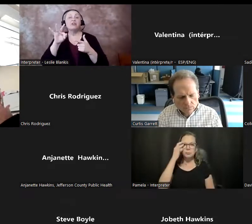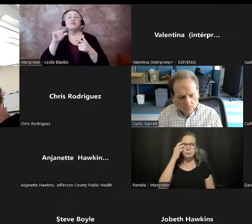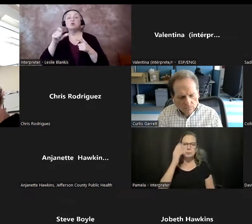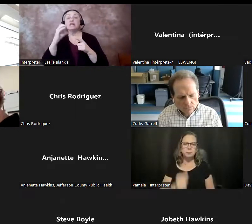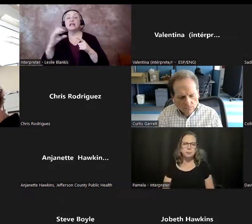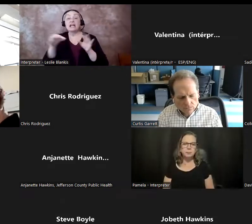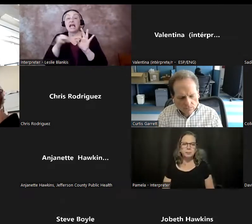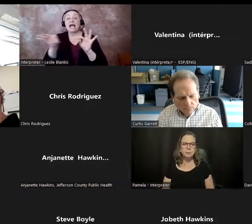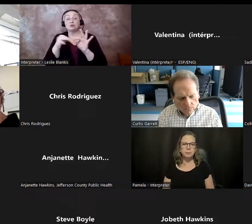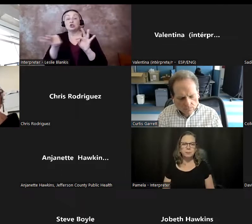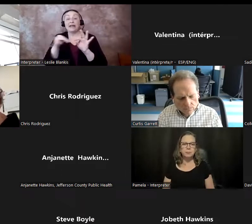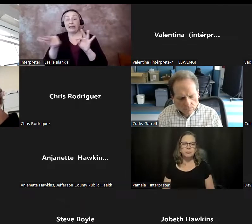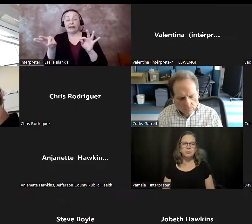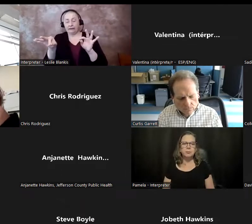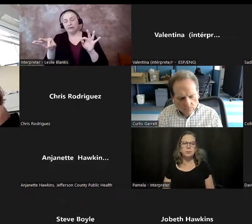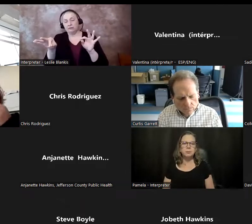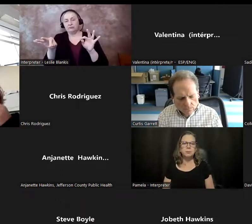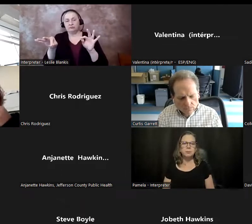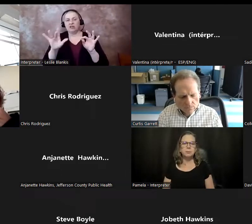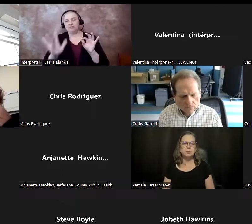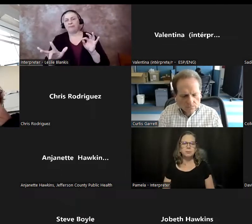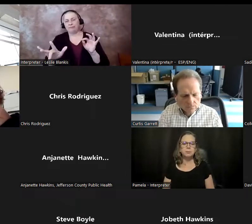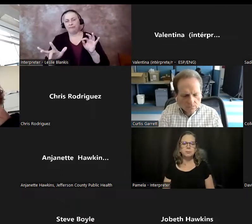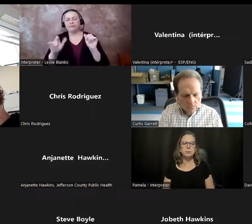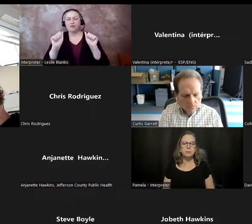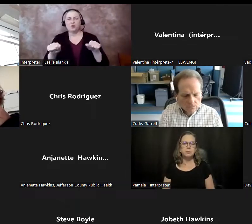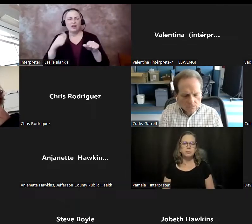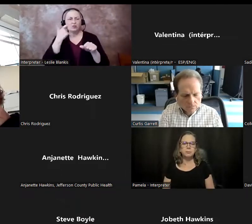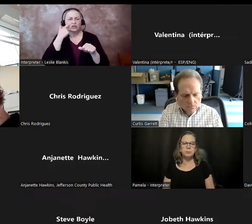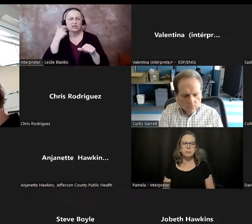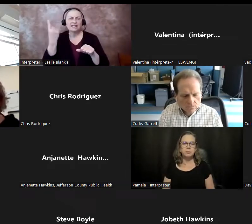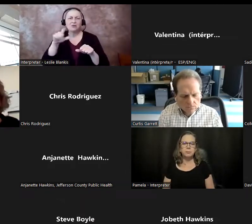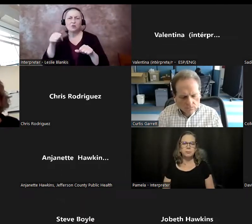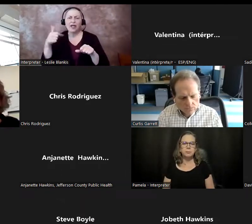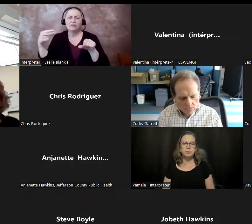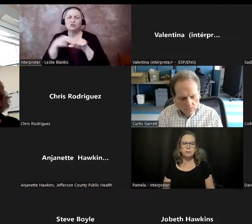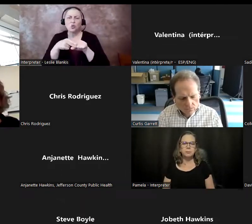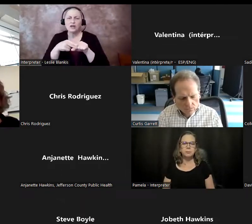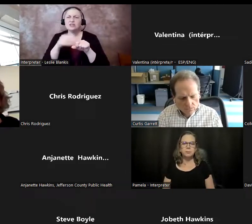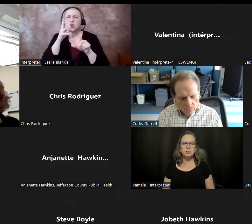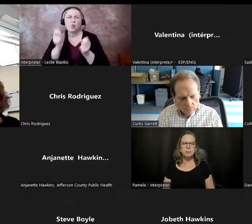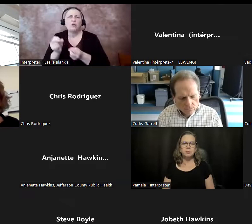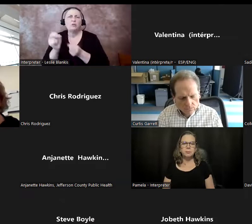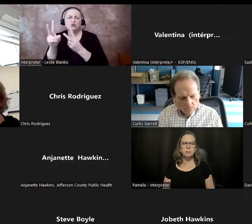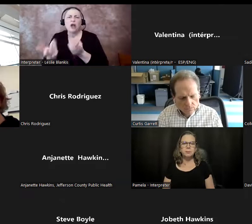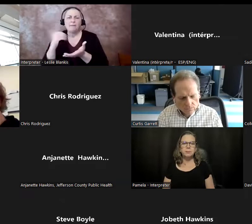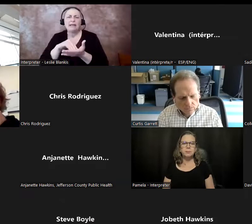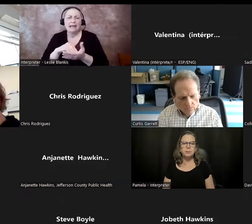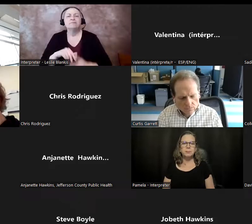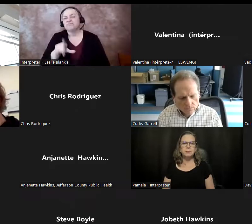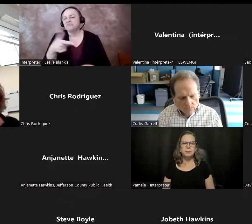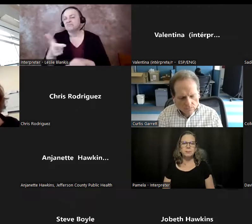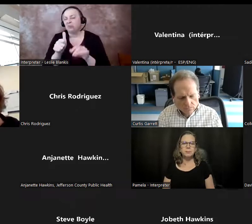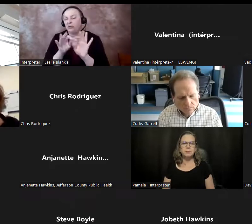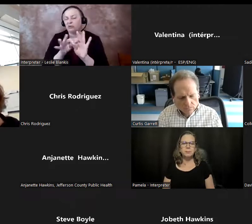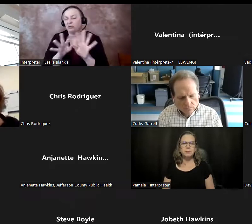will be able to and we just had somebody else join us, so we're going to drop it here in just a second. I think Tim's going to help